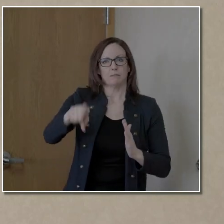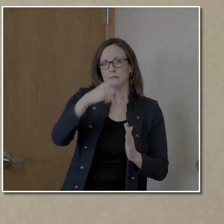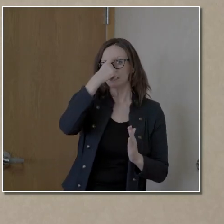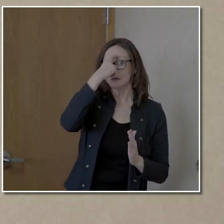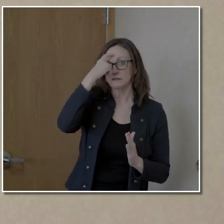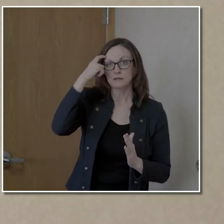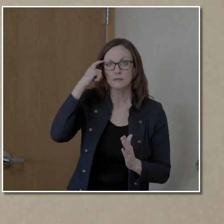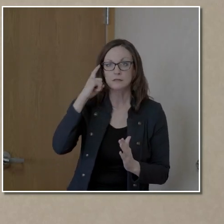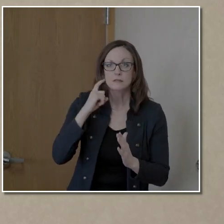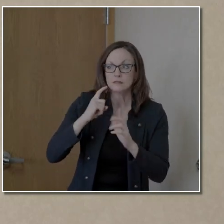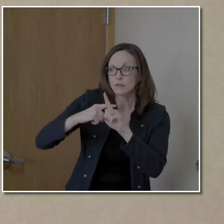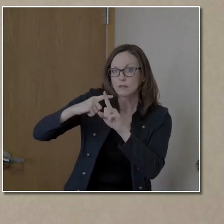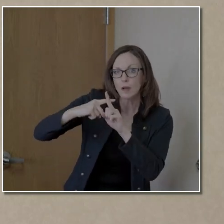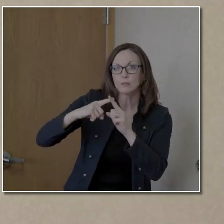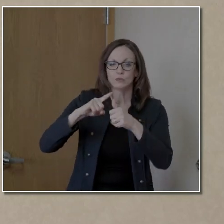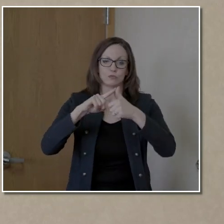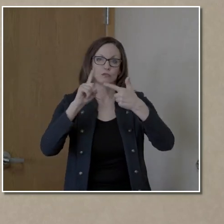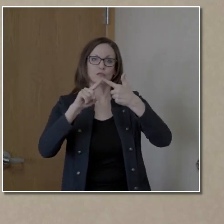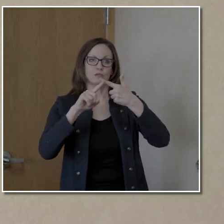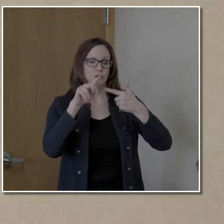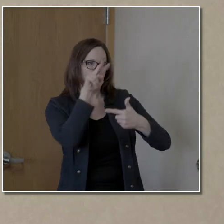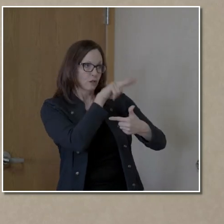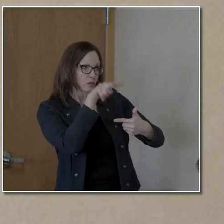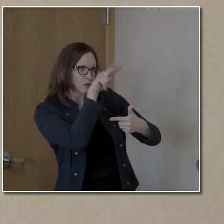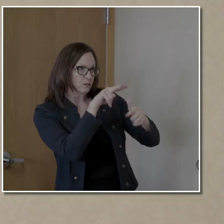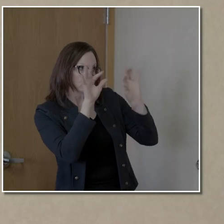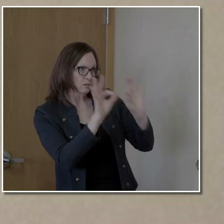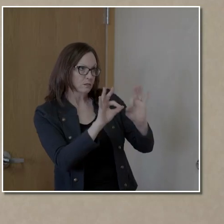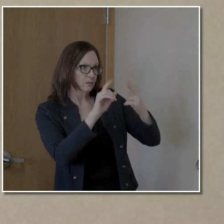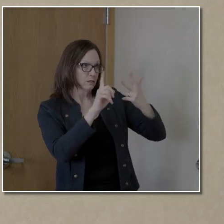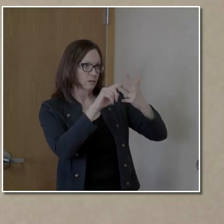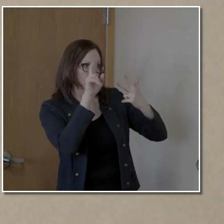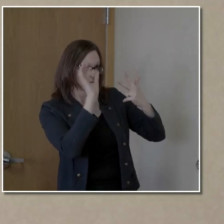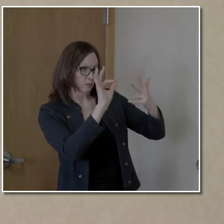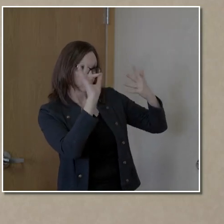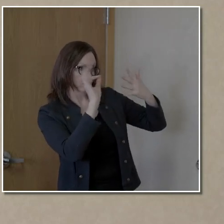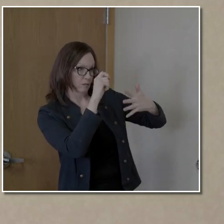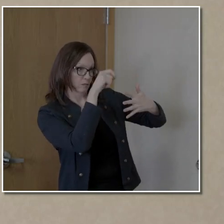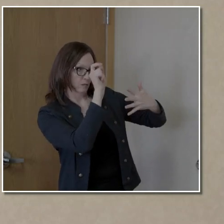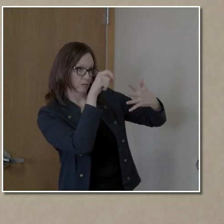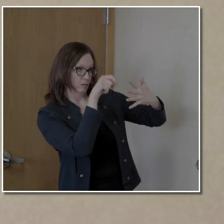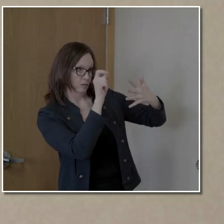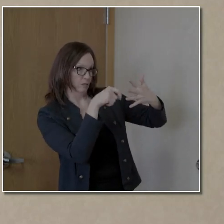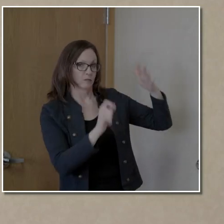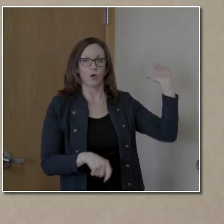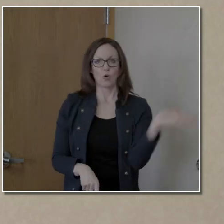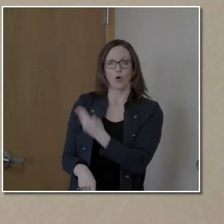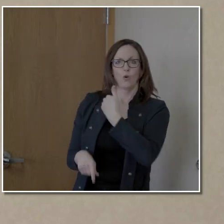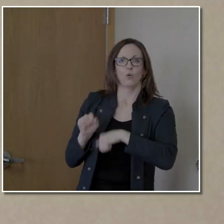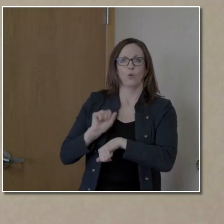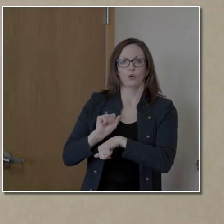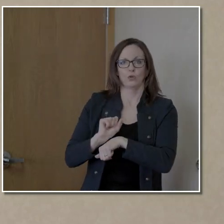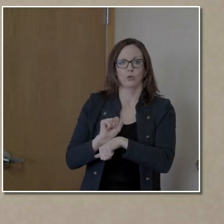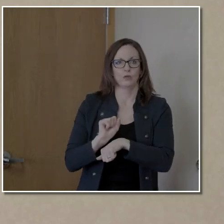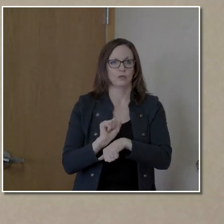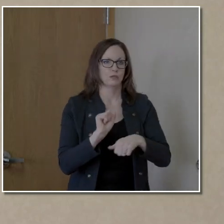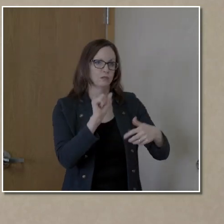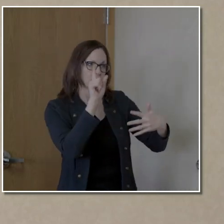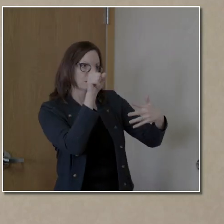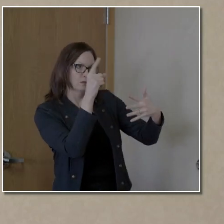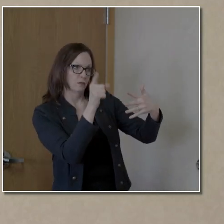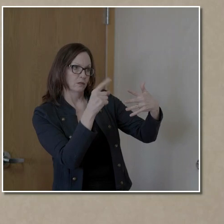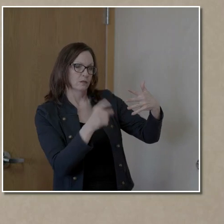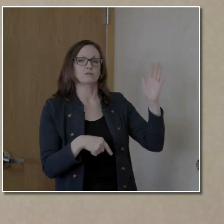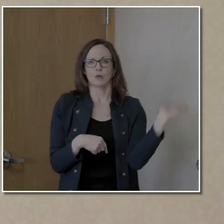using PPE, isolating that resident, isolating other residents who may have been in contact. And so these are all